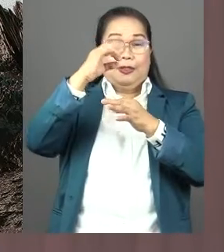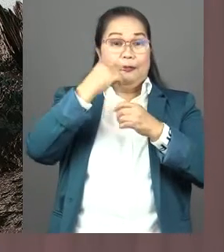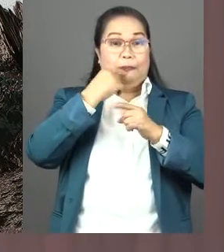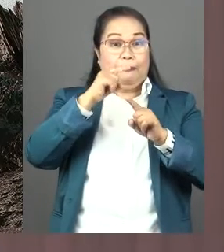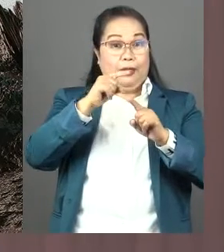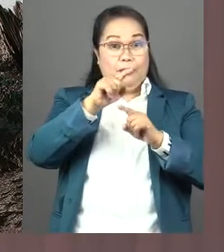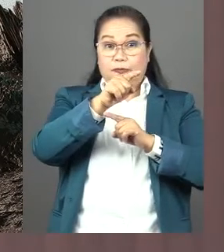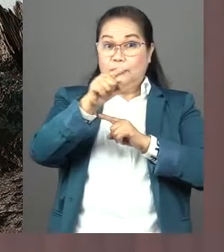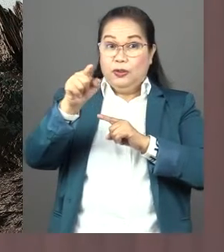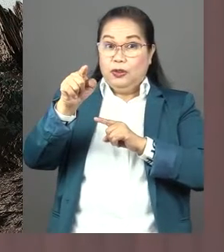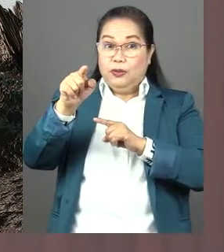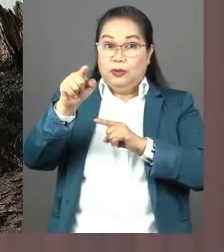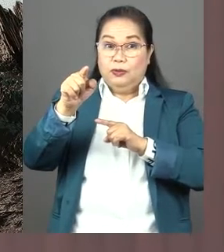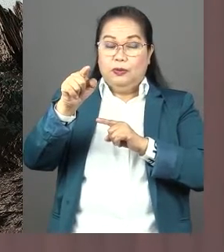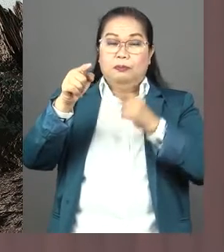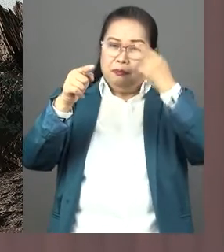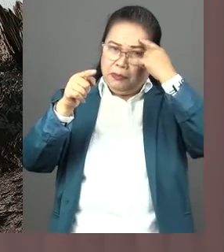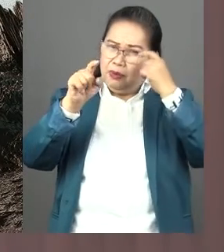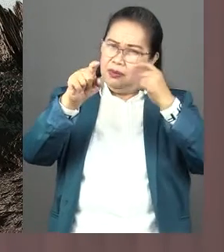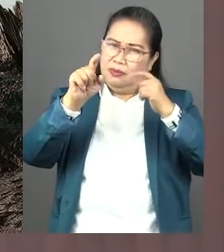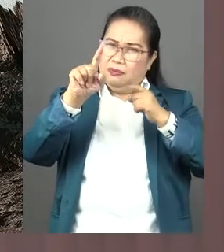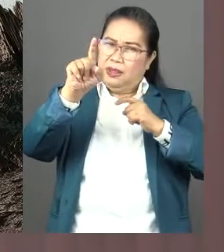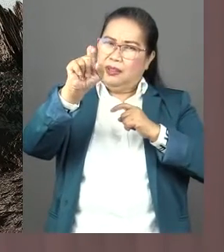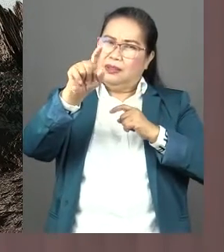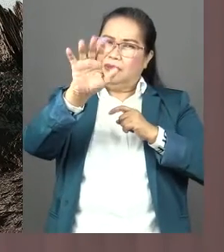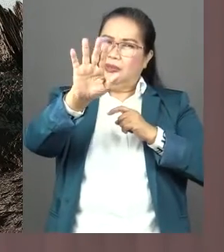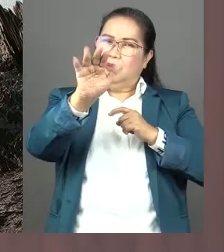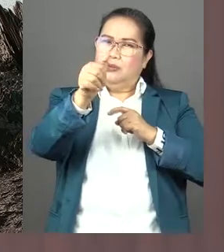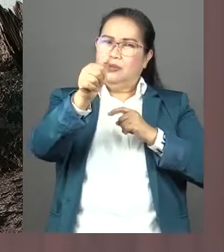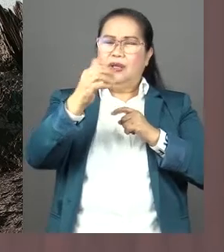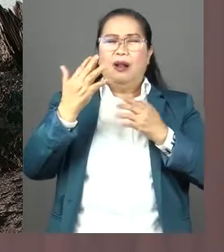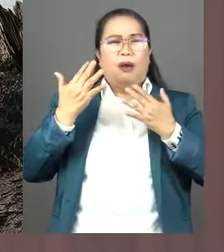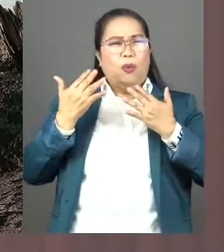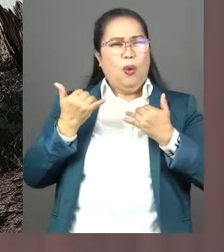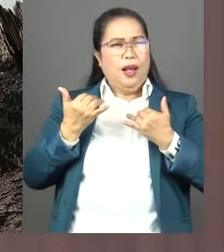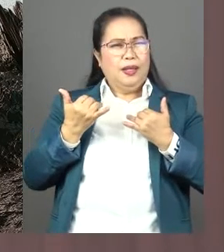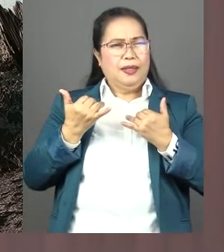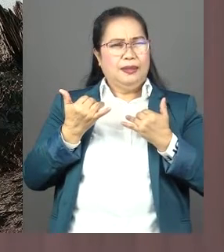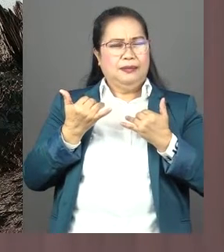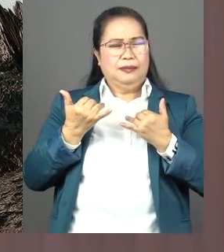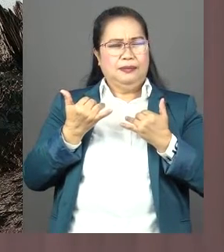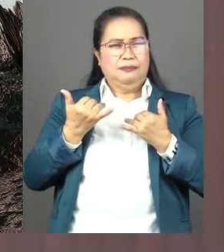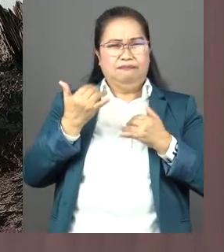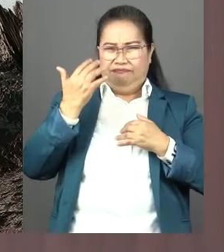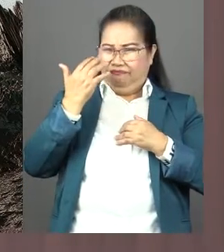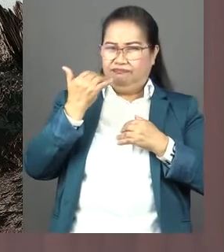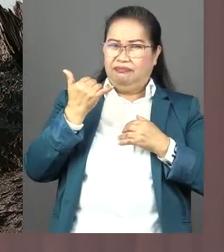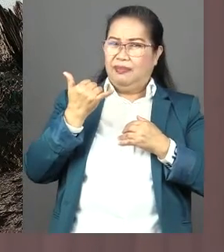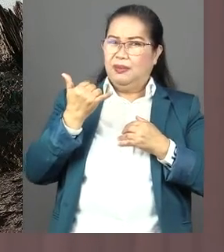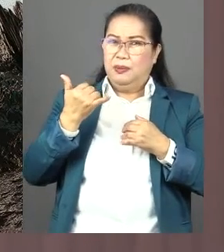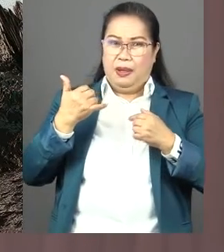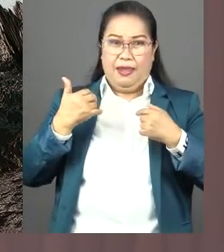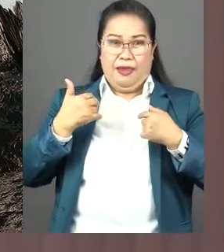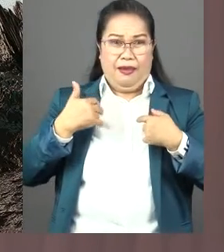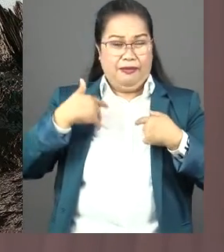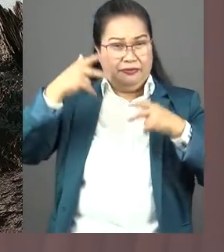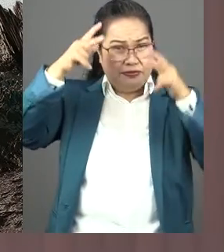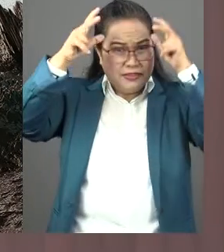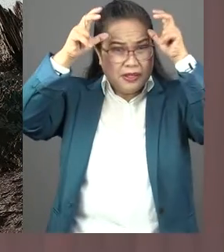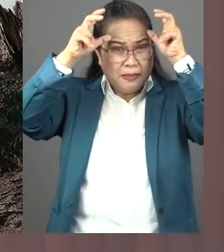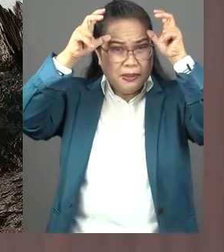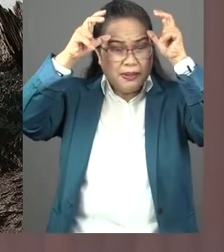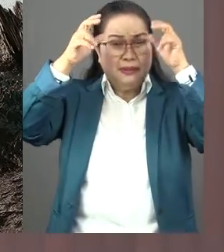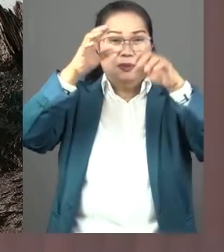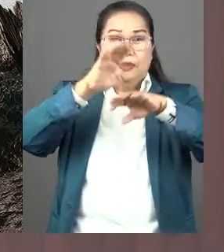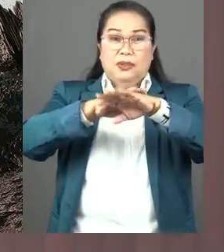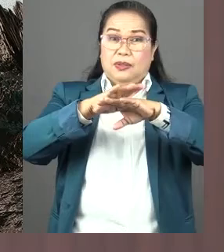you, friends, because you must be asking yourself, why? Was he demon-possessed? Was he on